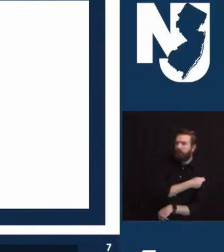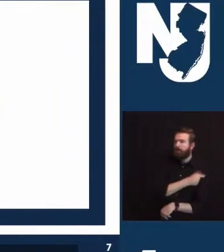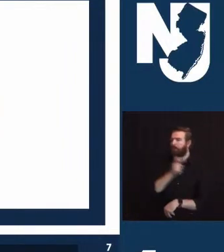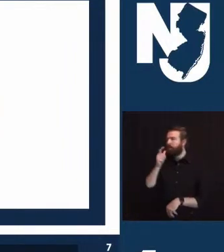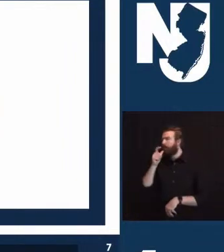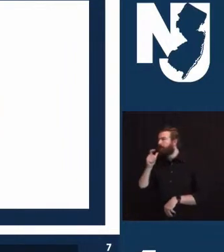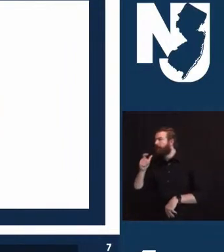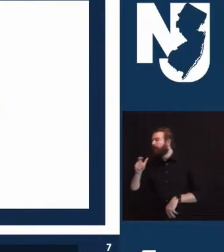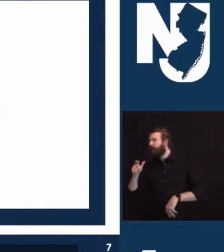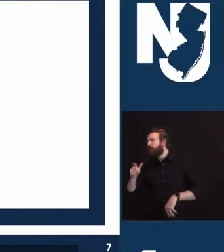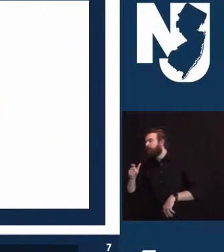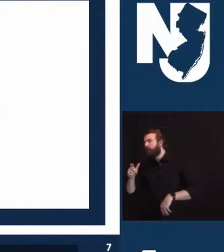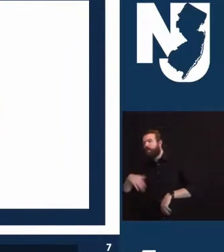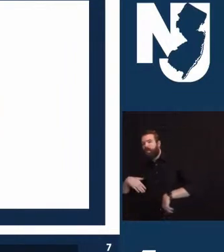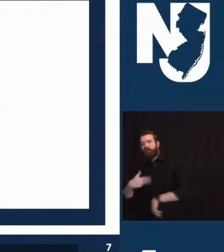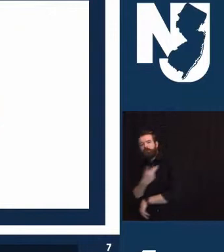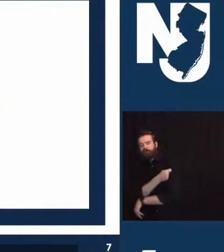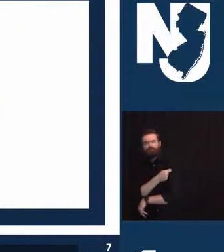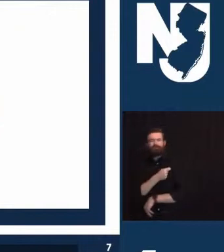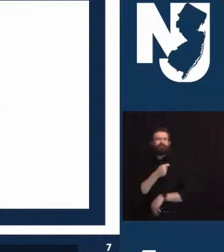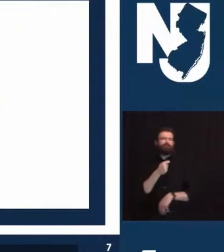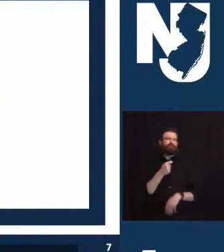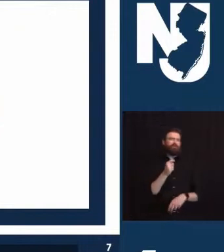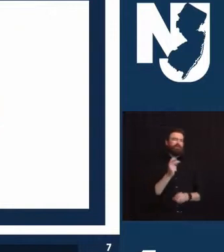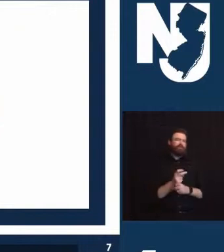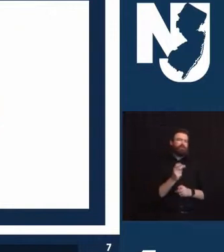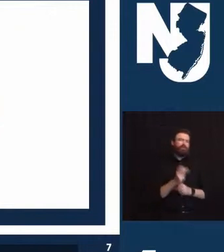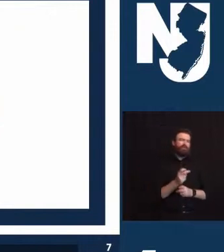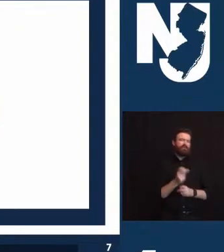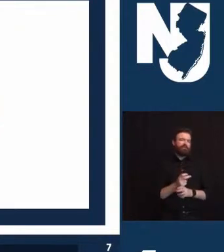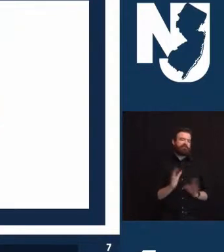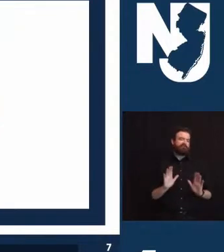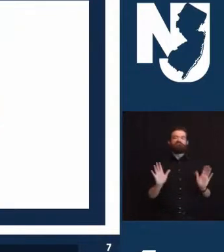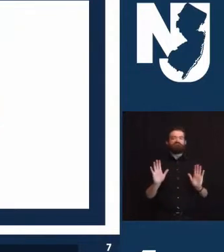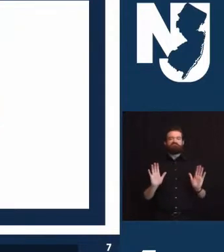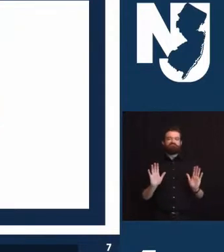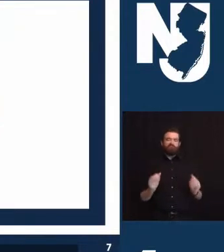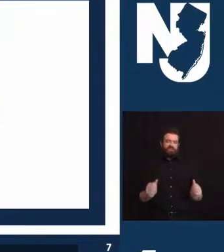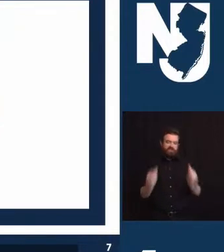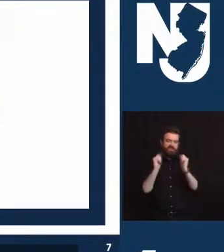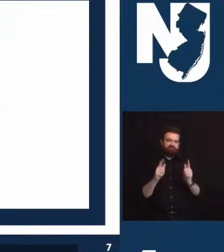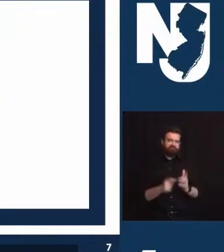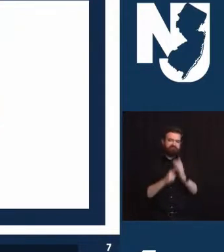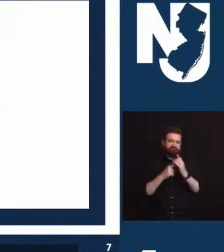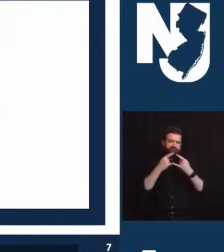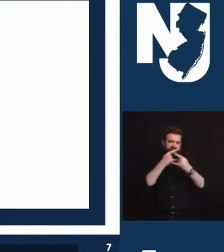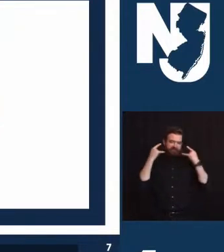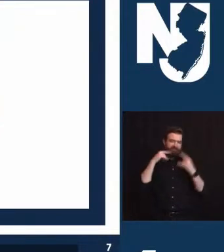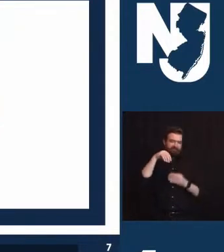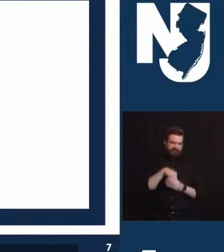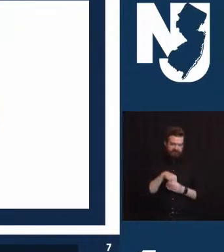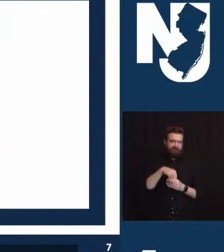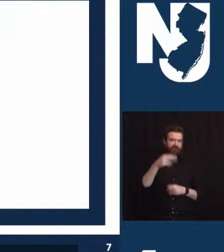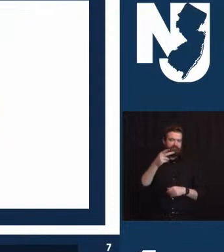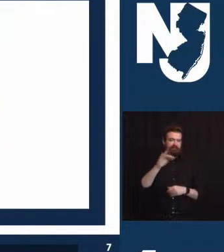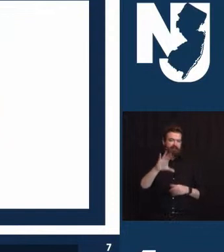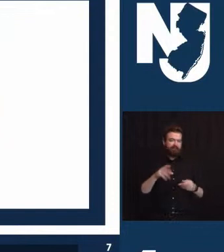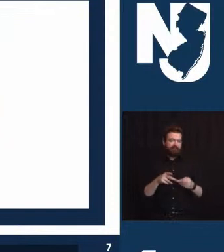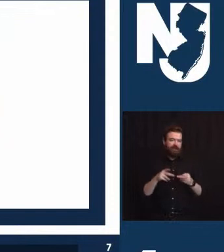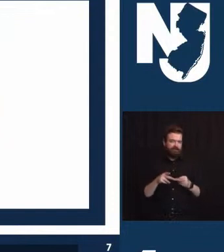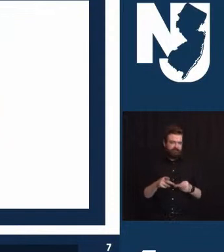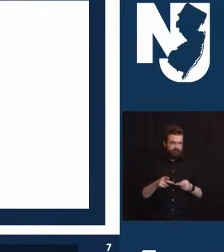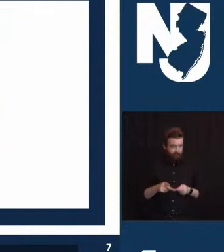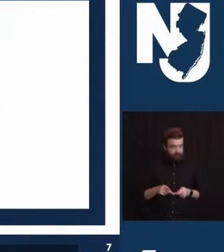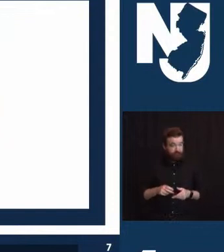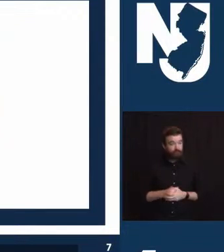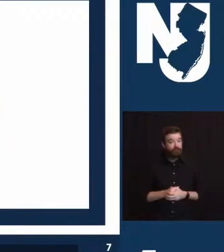activities involving infants and children like childcare and summer school will continue to require or strongly encourage masks for